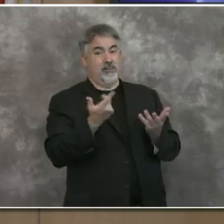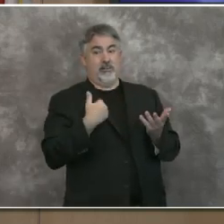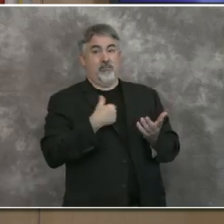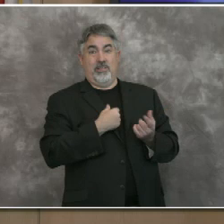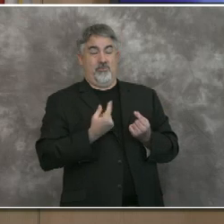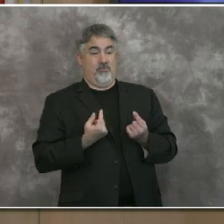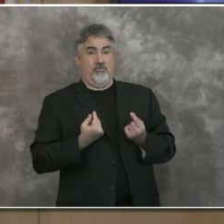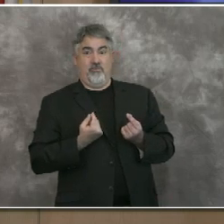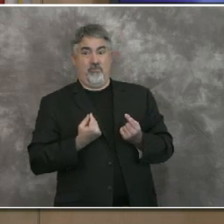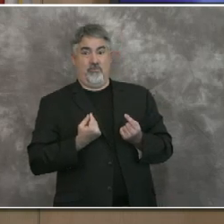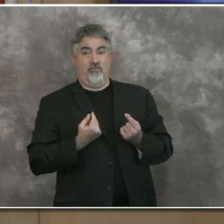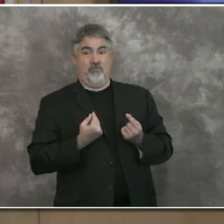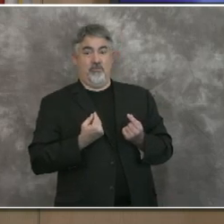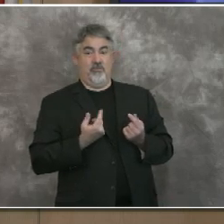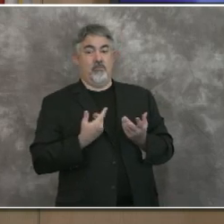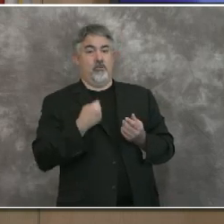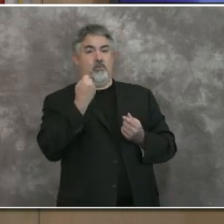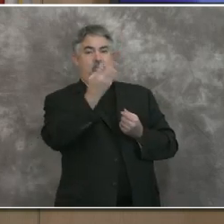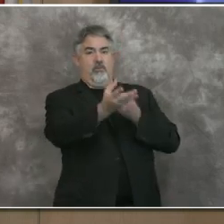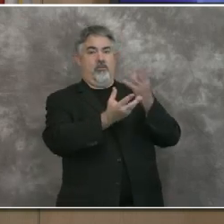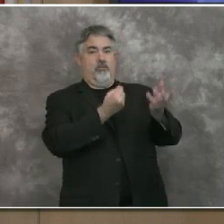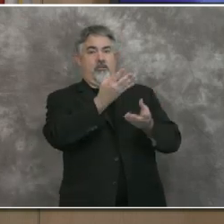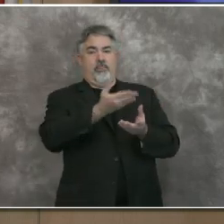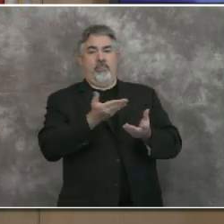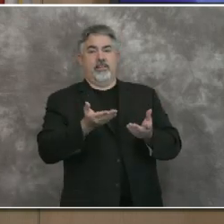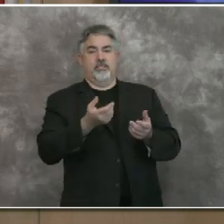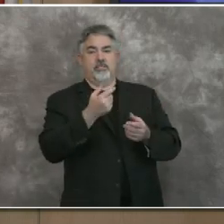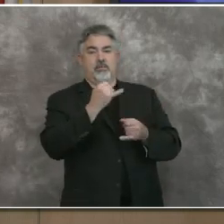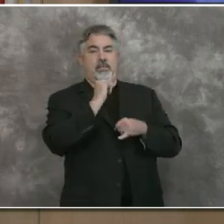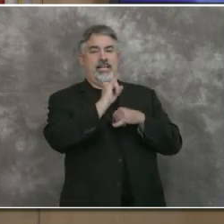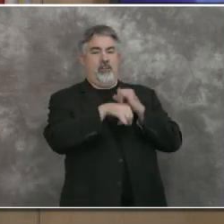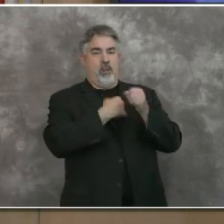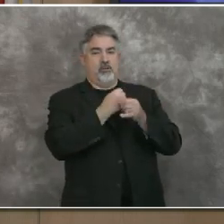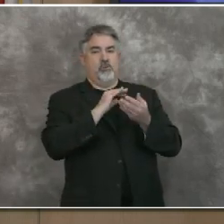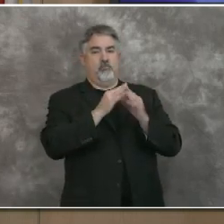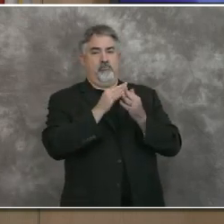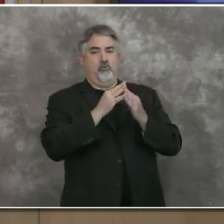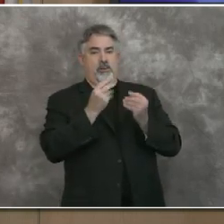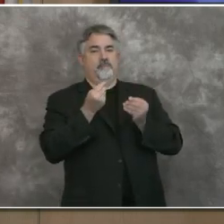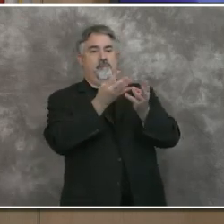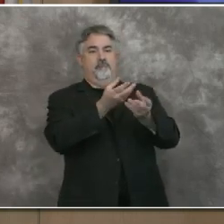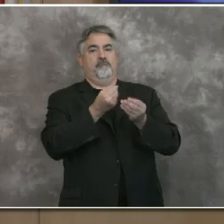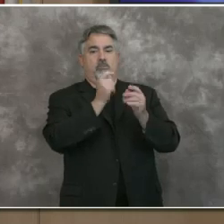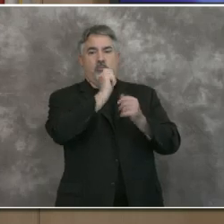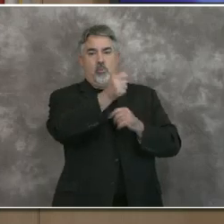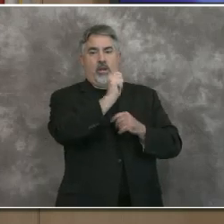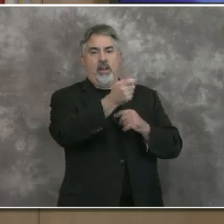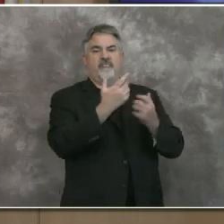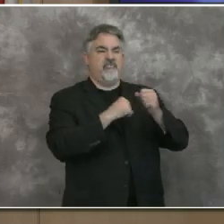to the International Community Foundation. They actually are directly procuring